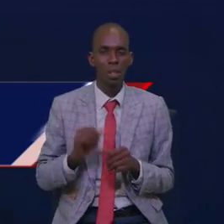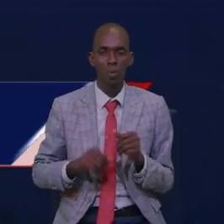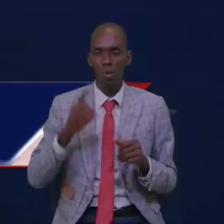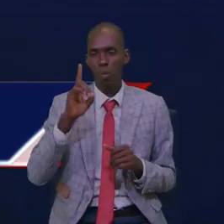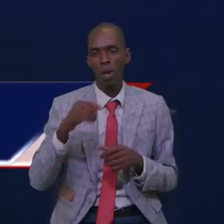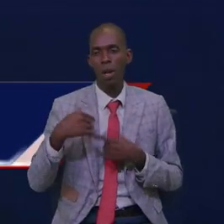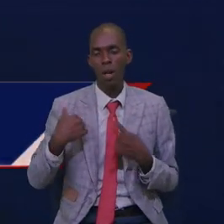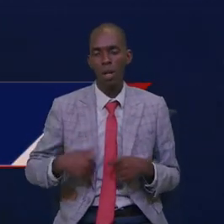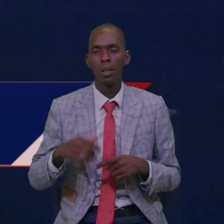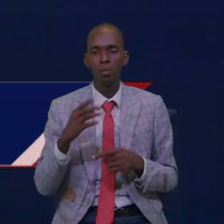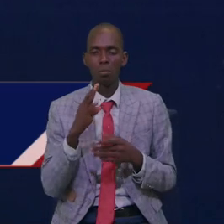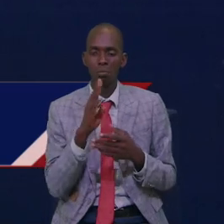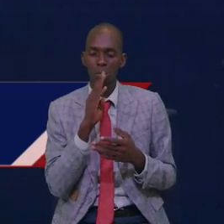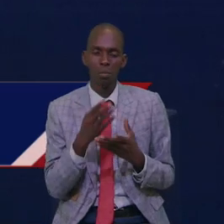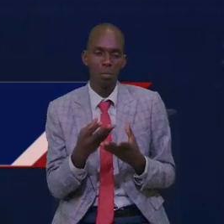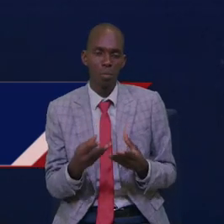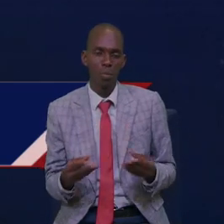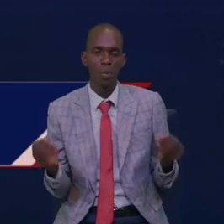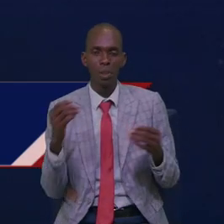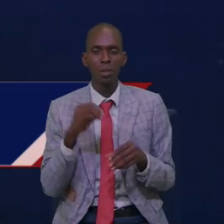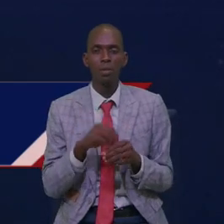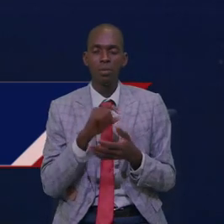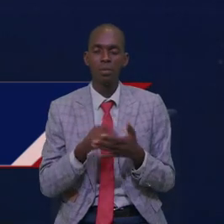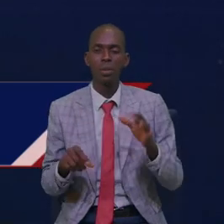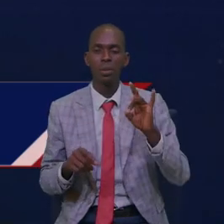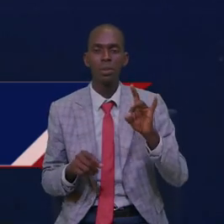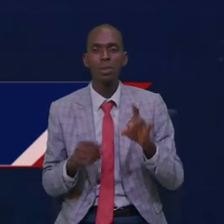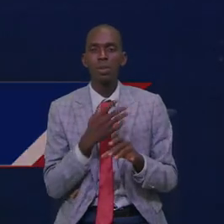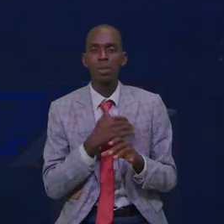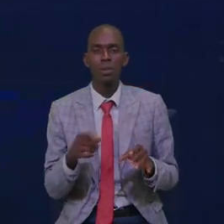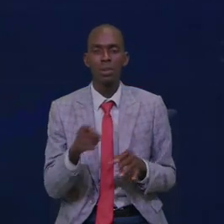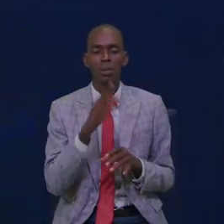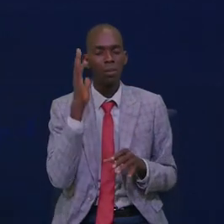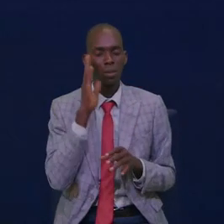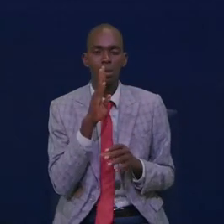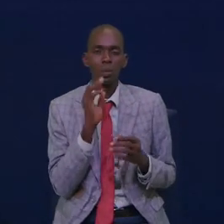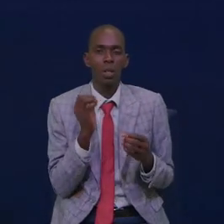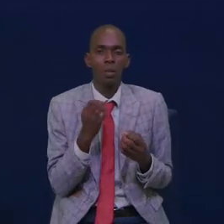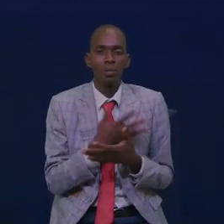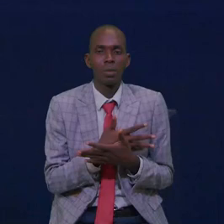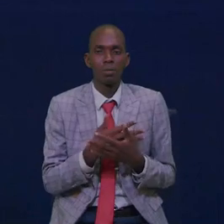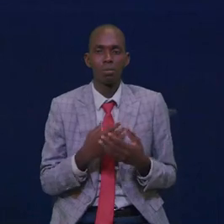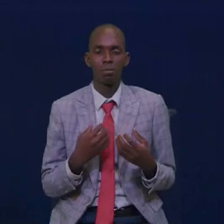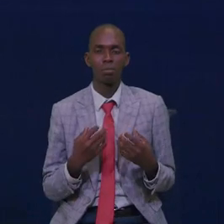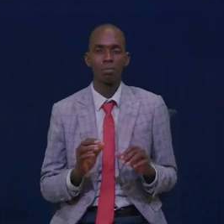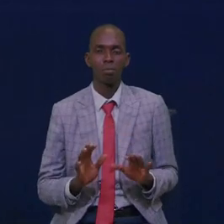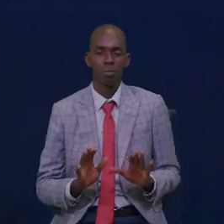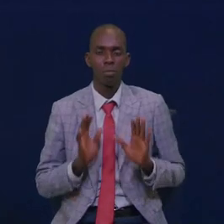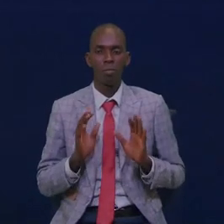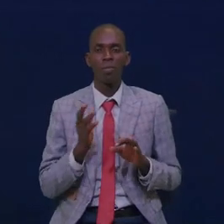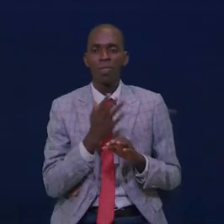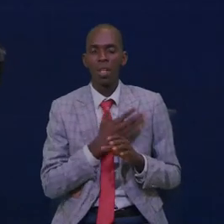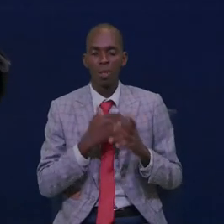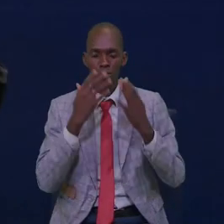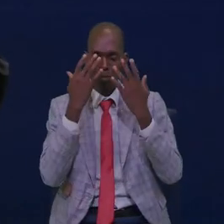melt. Verse 8 says, and they shall be afraid, pangs and sorrow